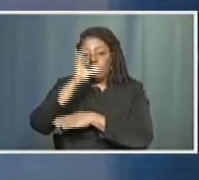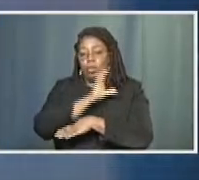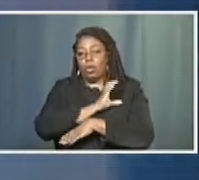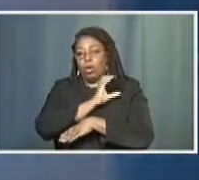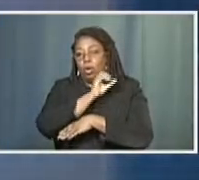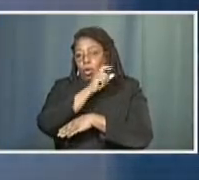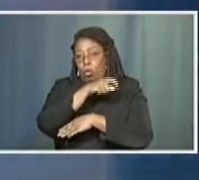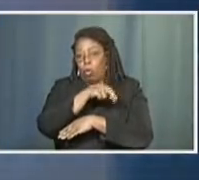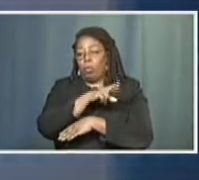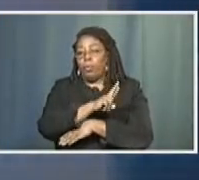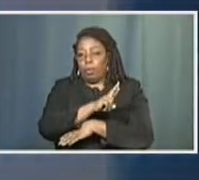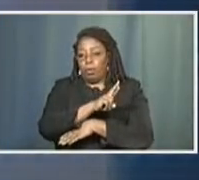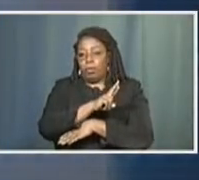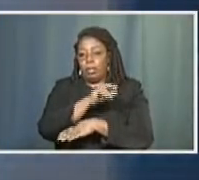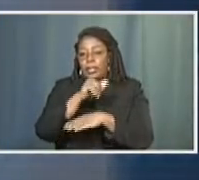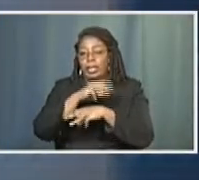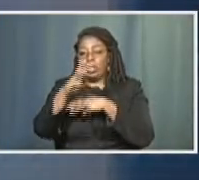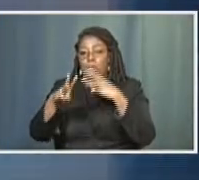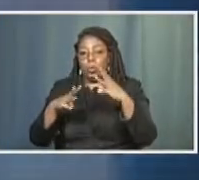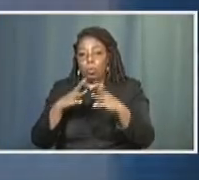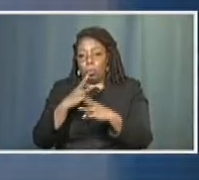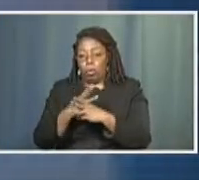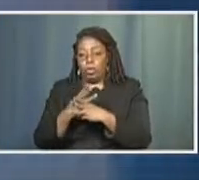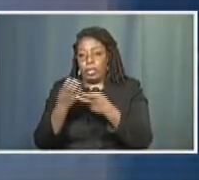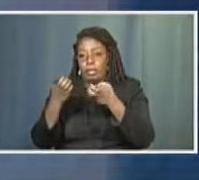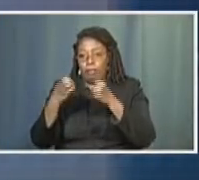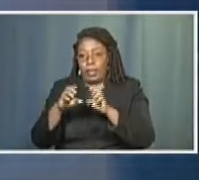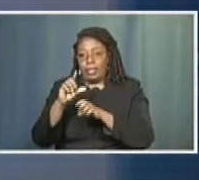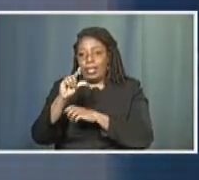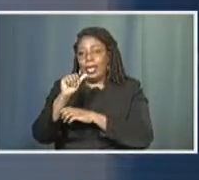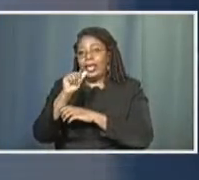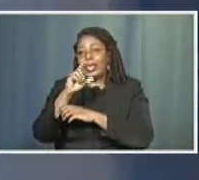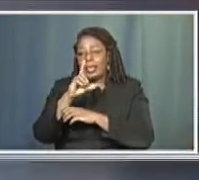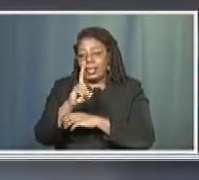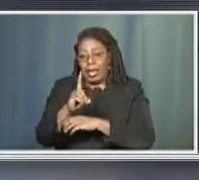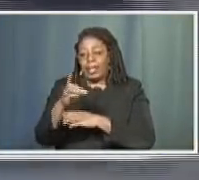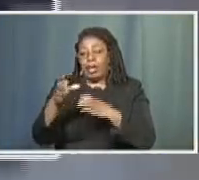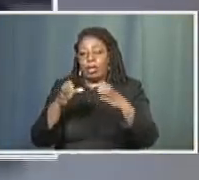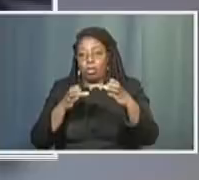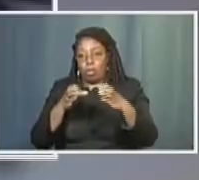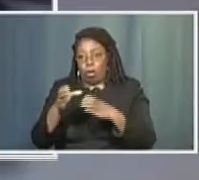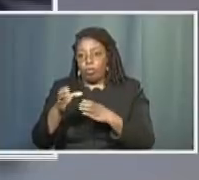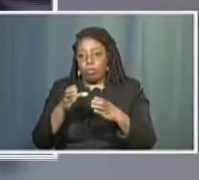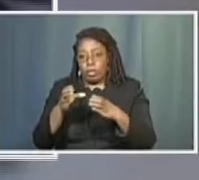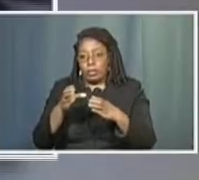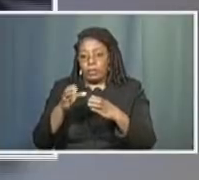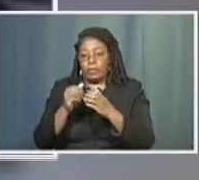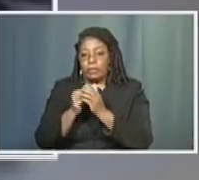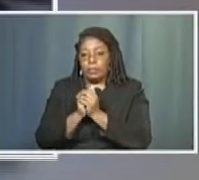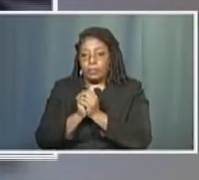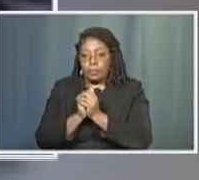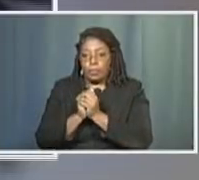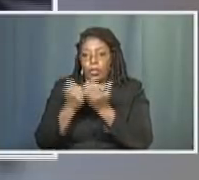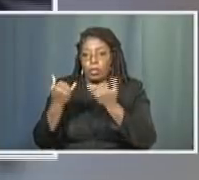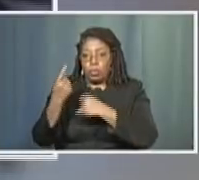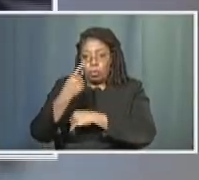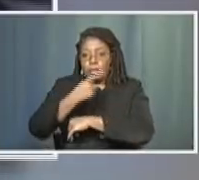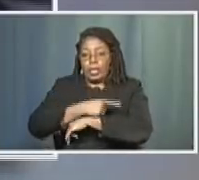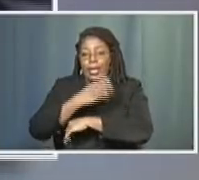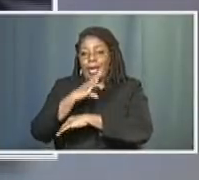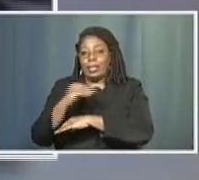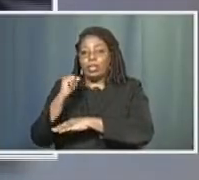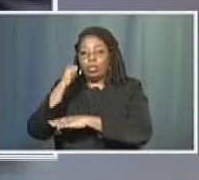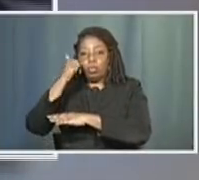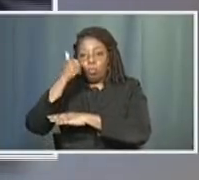who's attending the GAD World Event Airport Development and Finance Conference at the Circle in Zurich today and